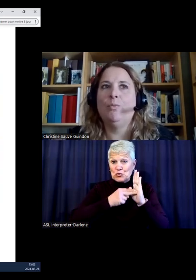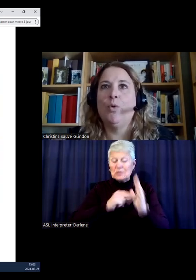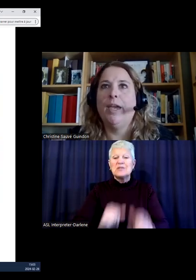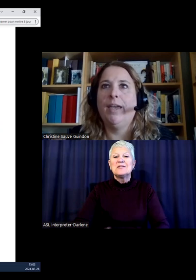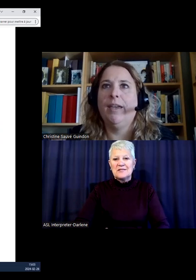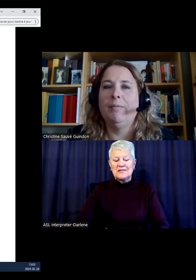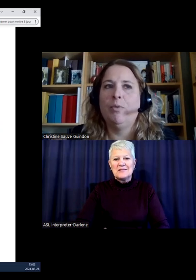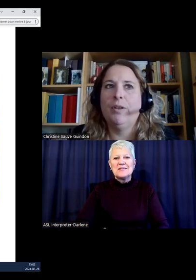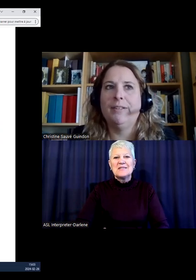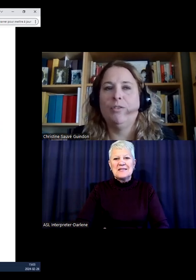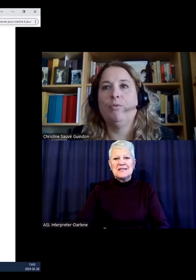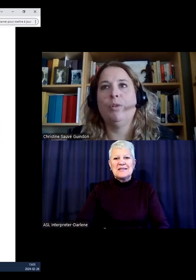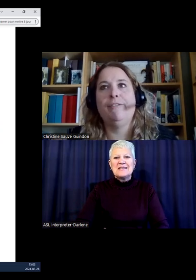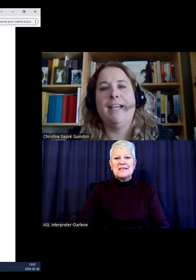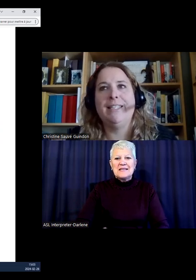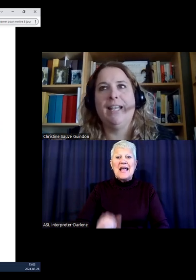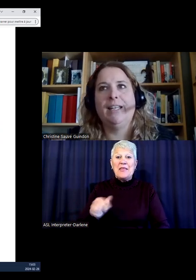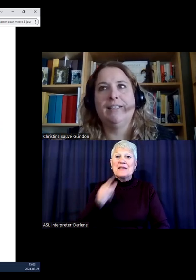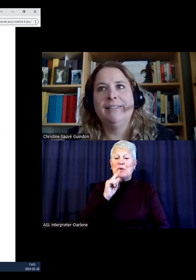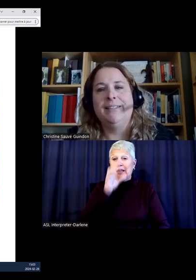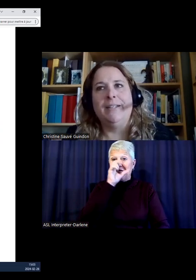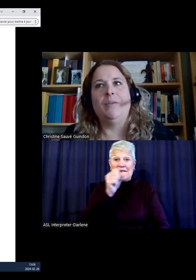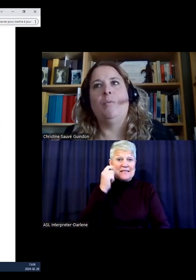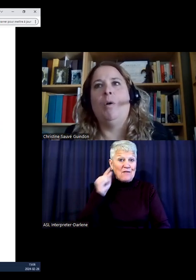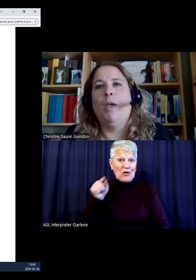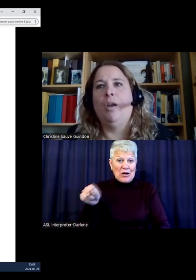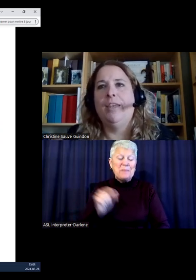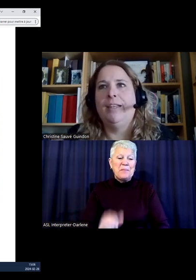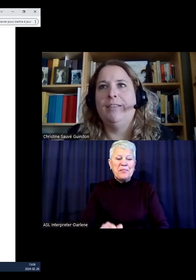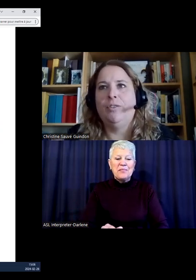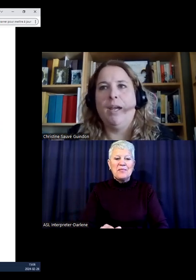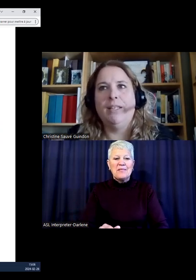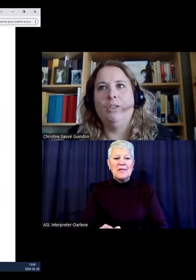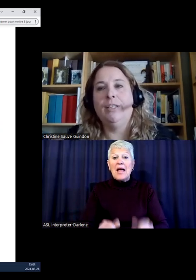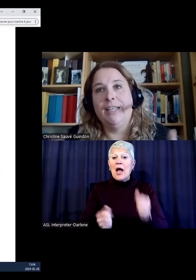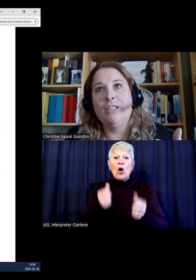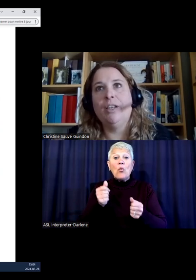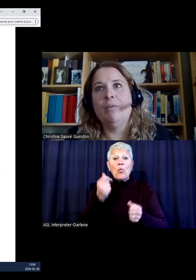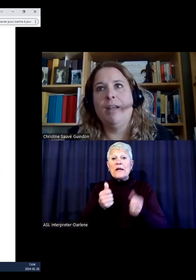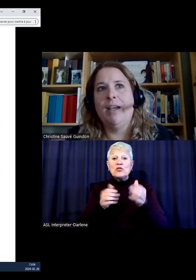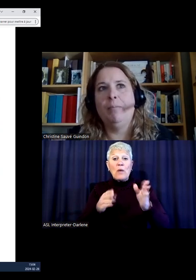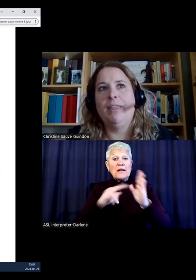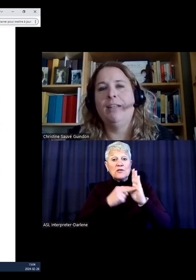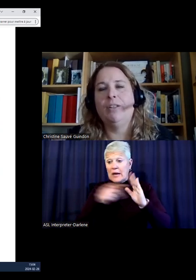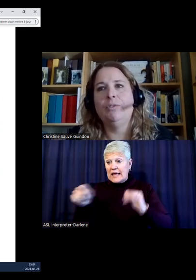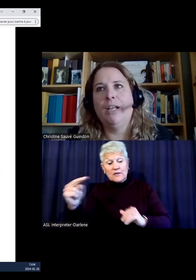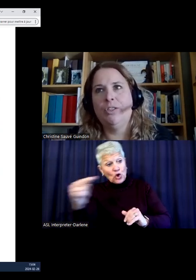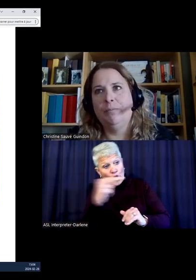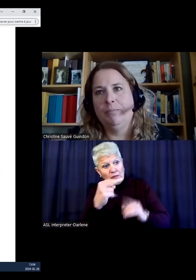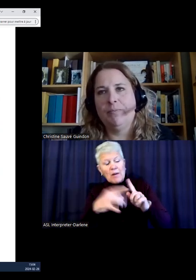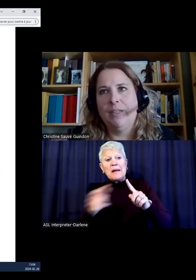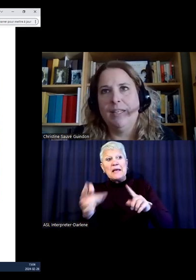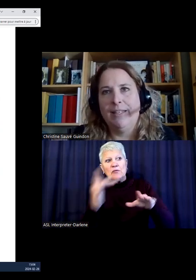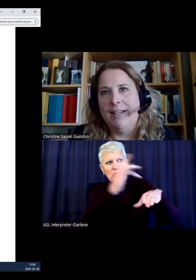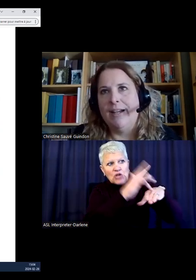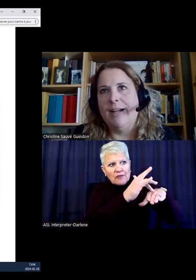Screws are way important. They're really fascinating. What way are they directing, looking? He's looking right now, but then he'll go touch them.